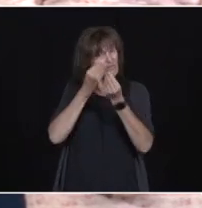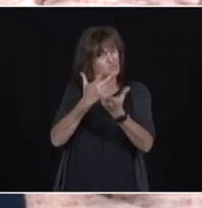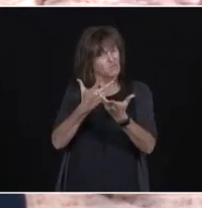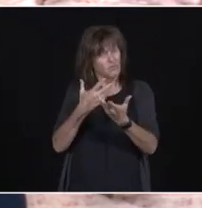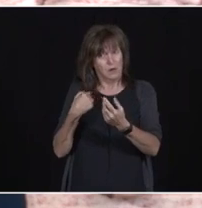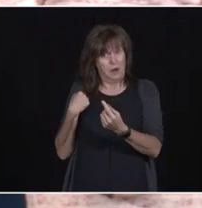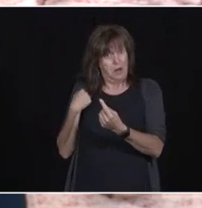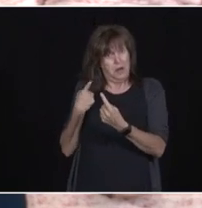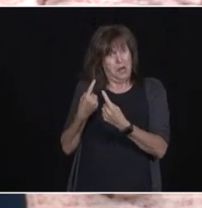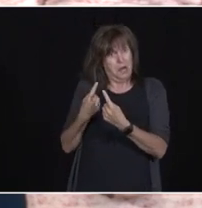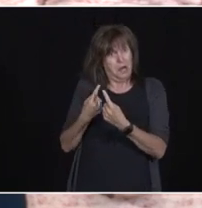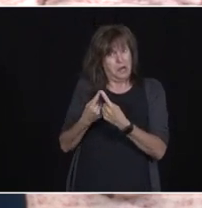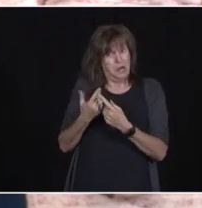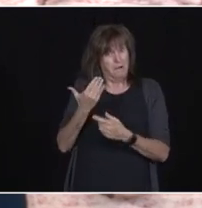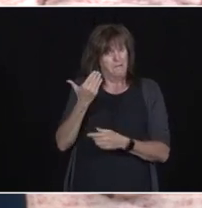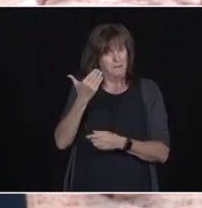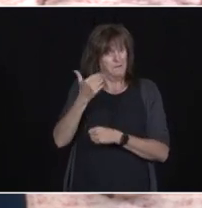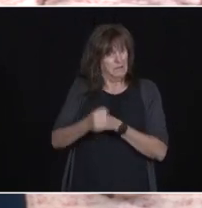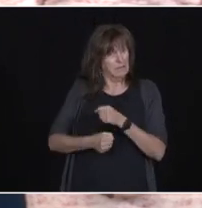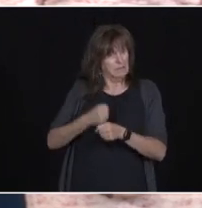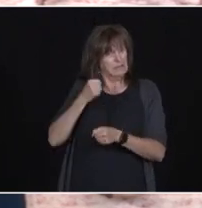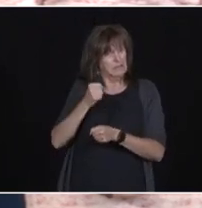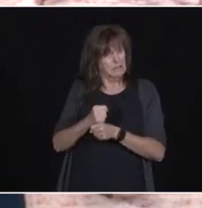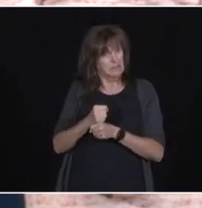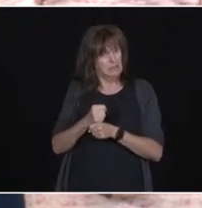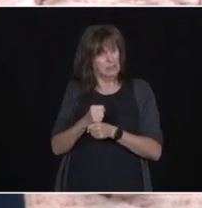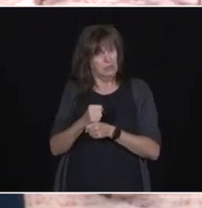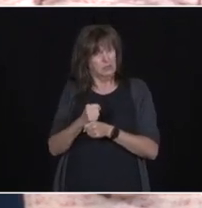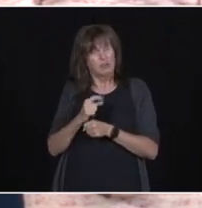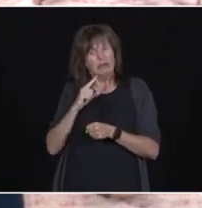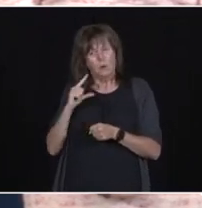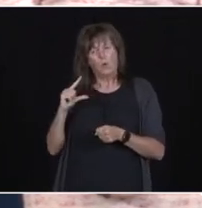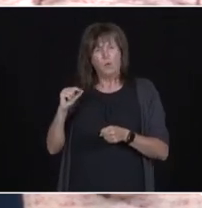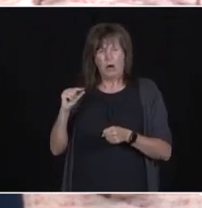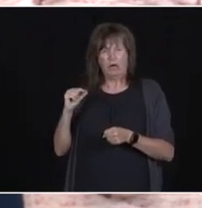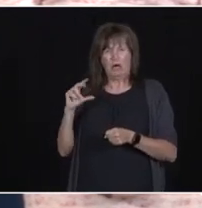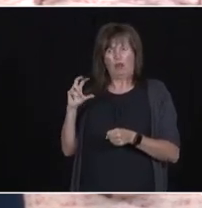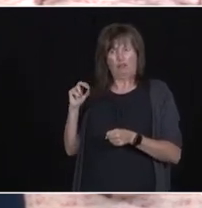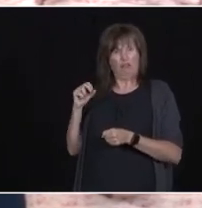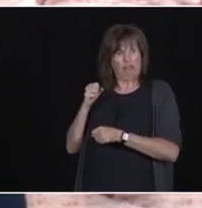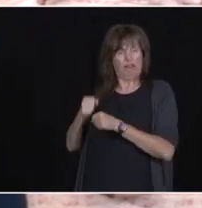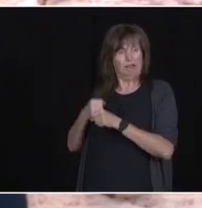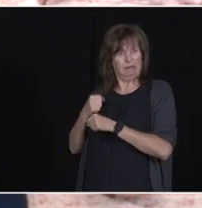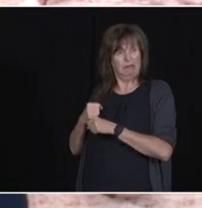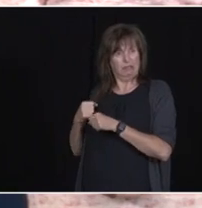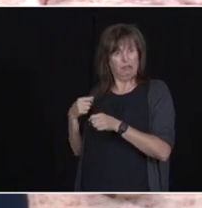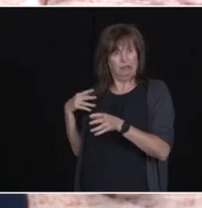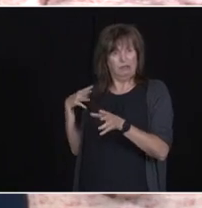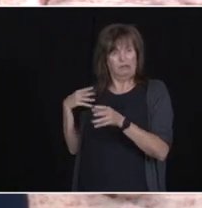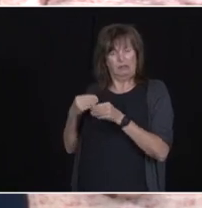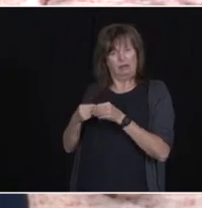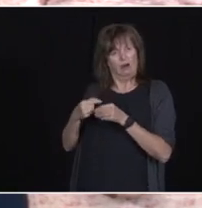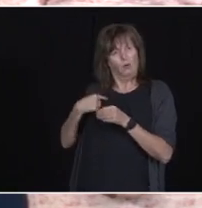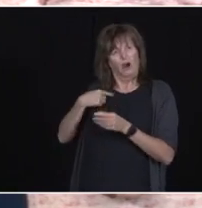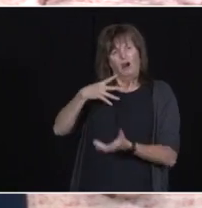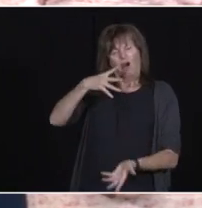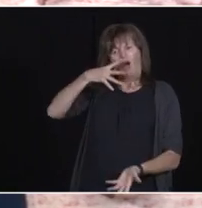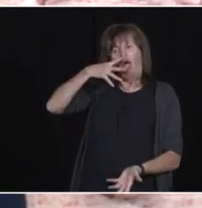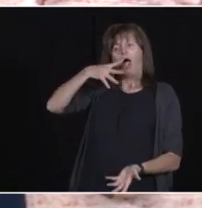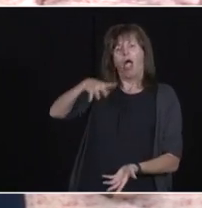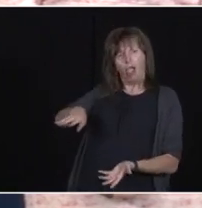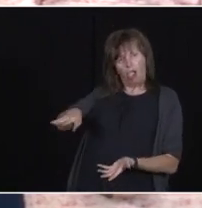really been an era of neglect of long-term care. And that is why we started immediately as we became a new